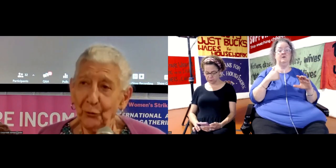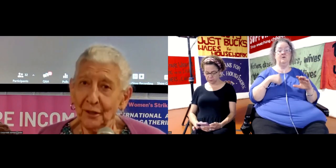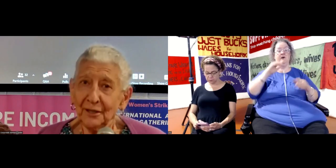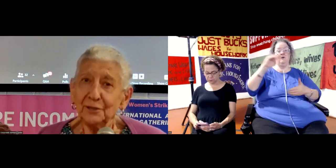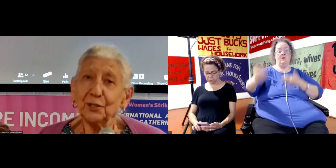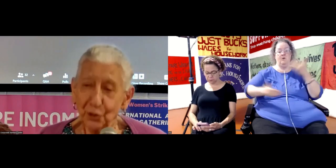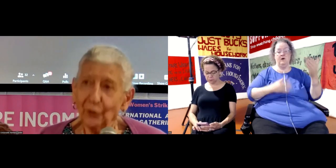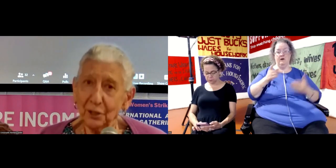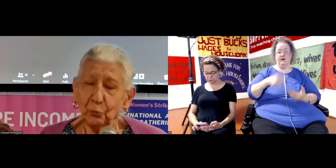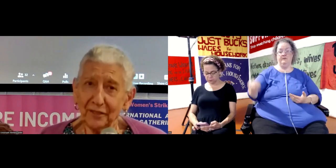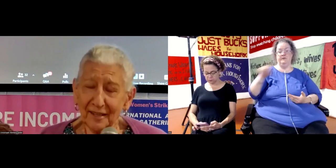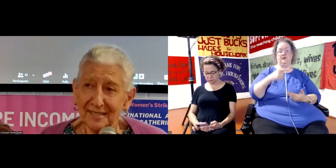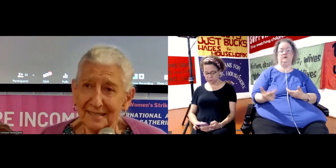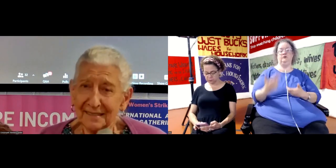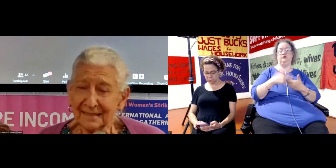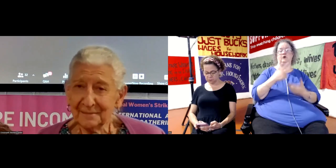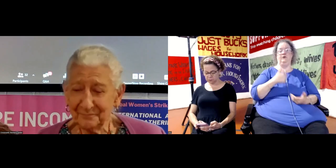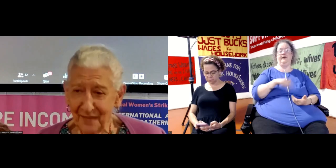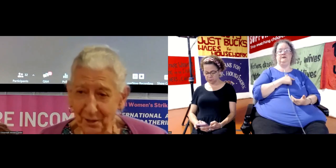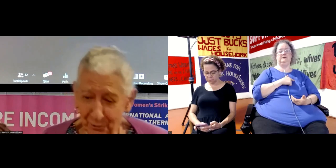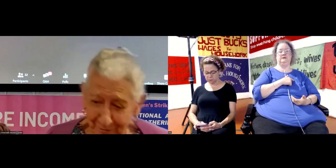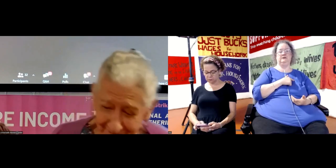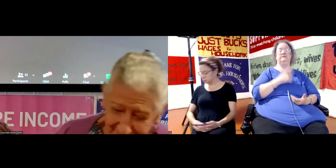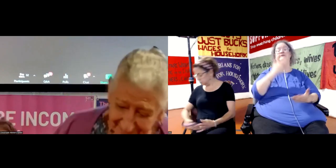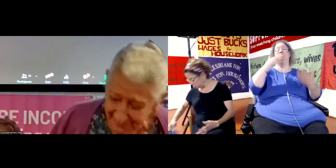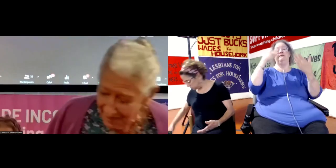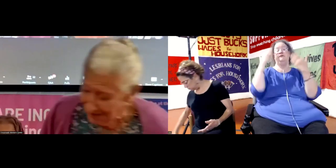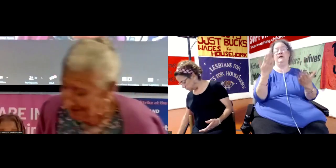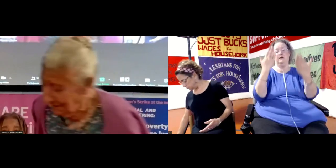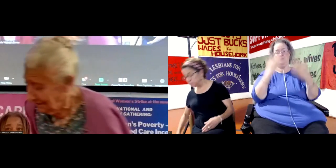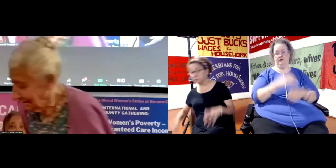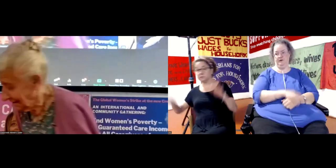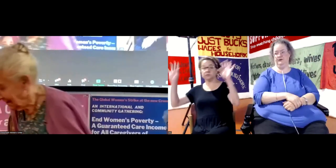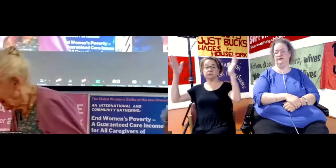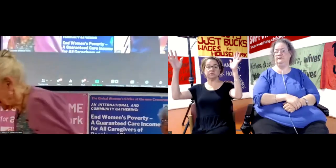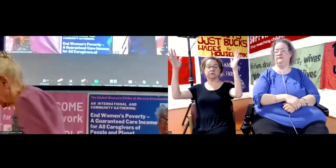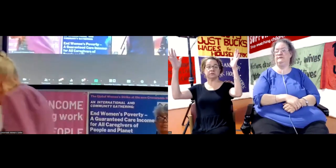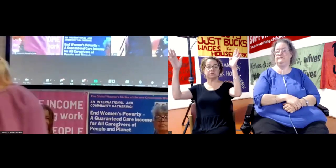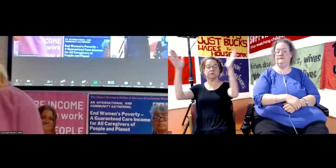you to join it with us. Thank you.